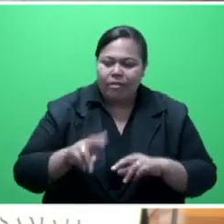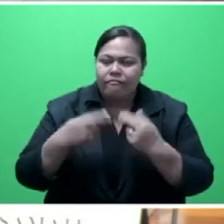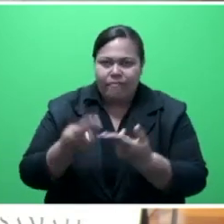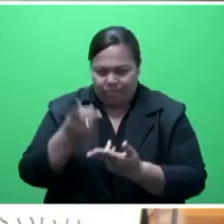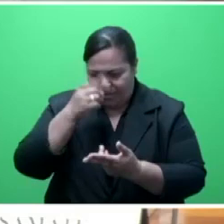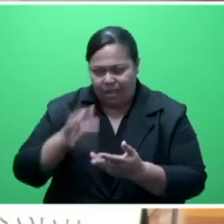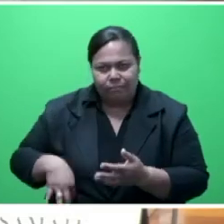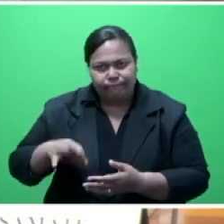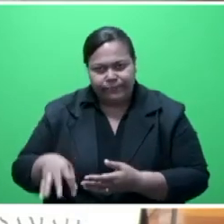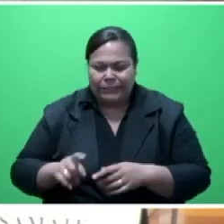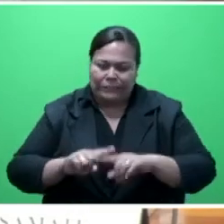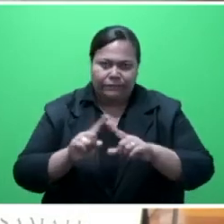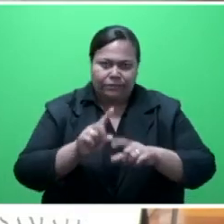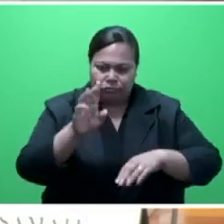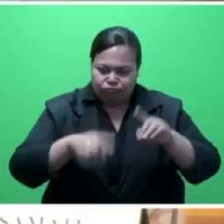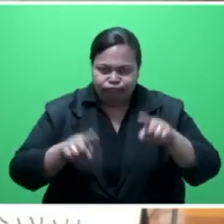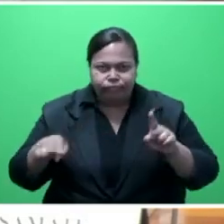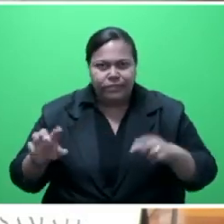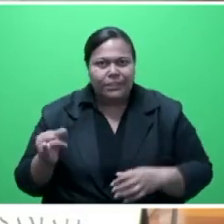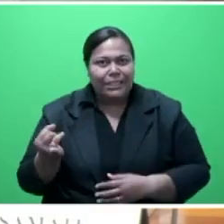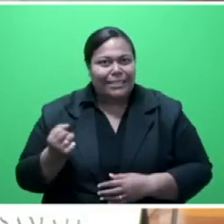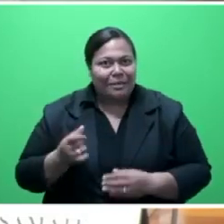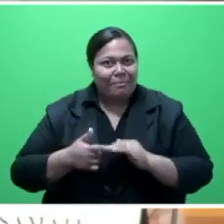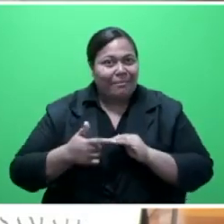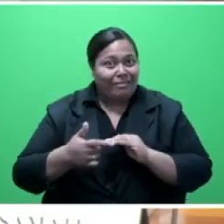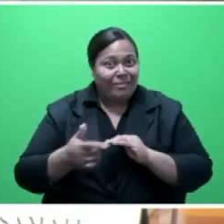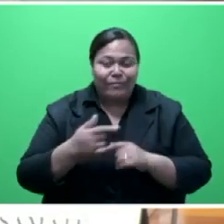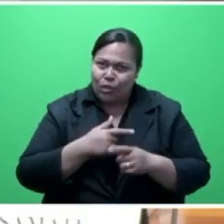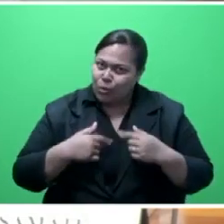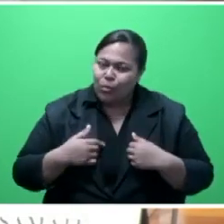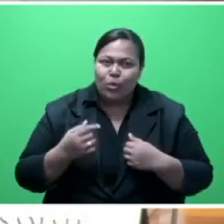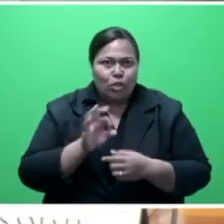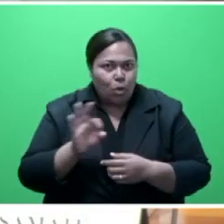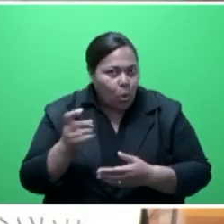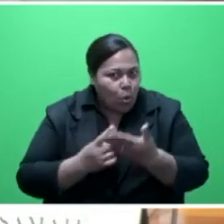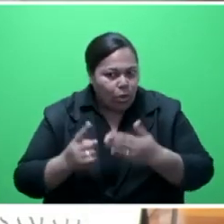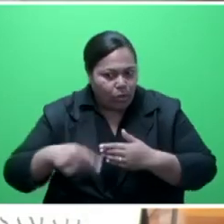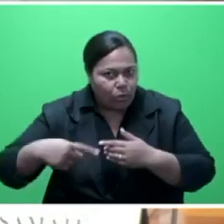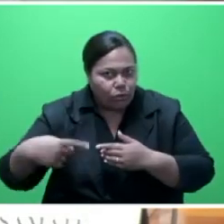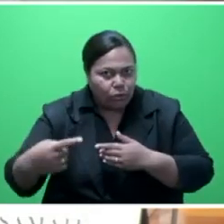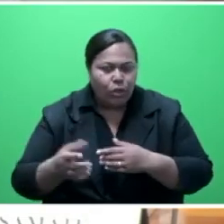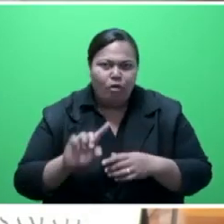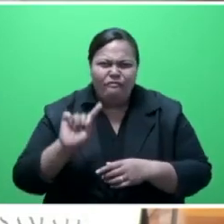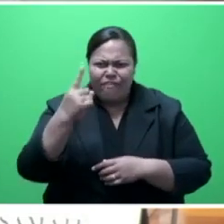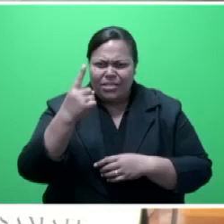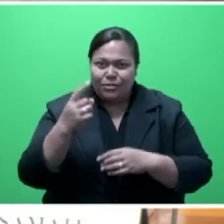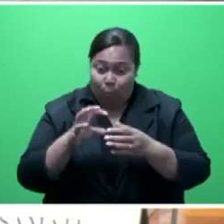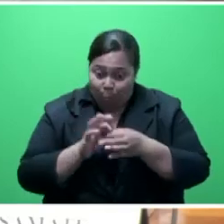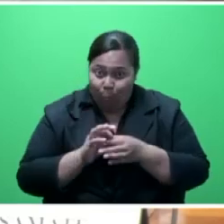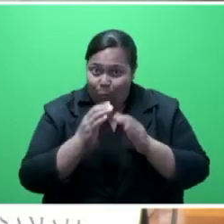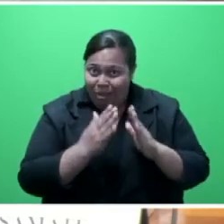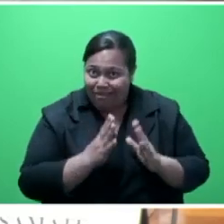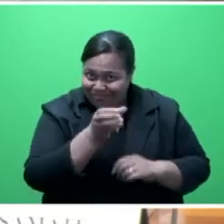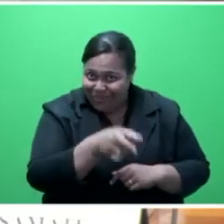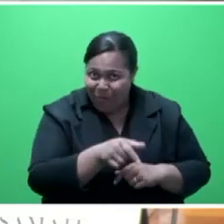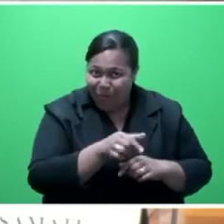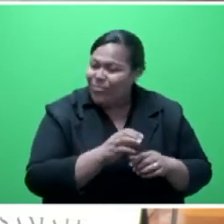different income levels. We're not only continuing the first home buyers program, is becoming even more